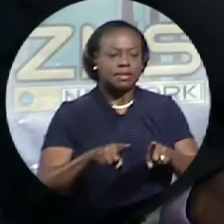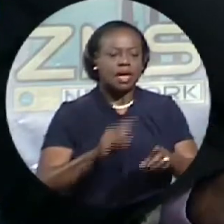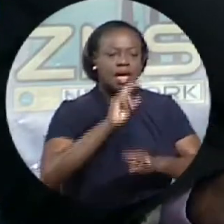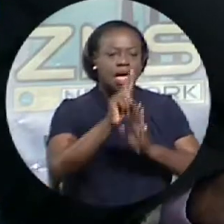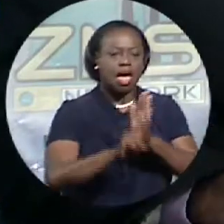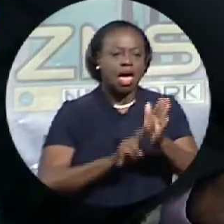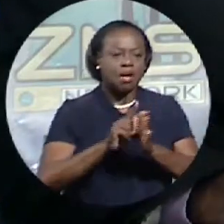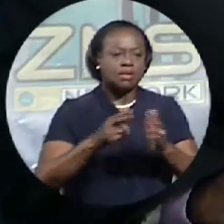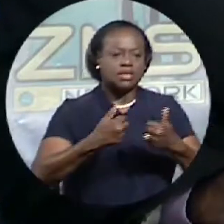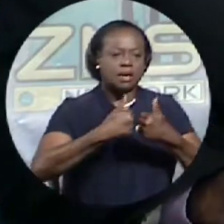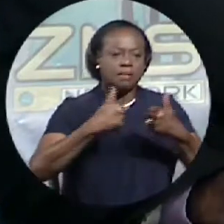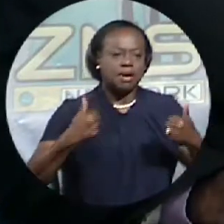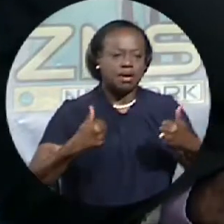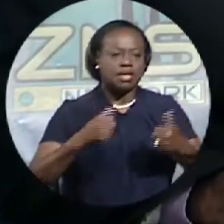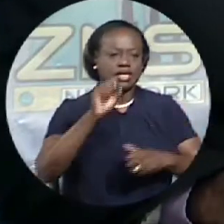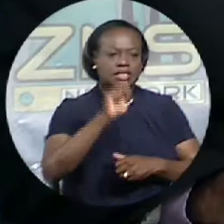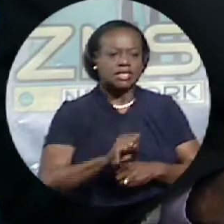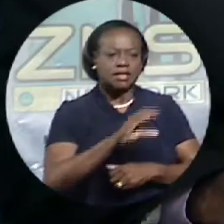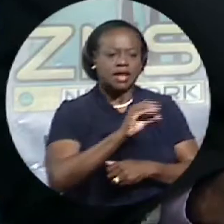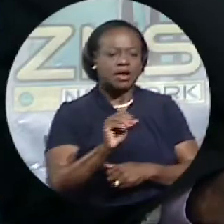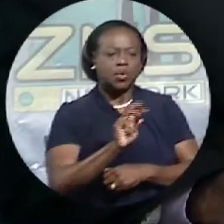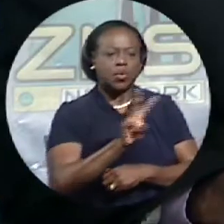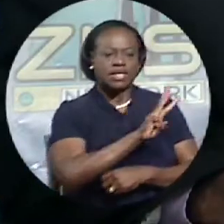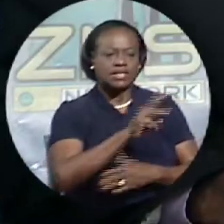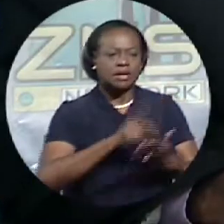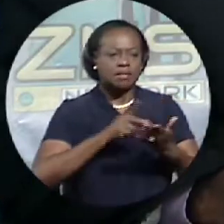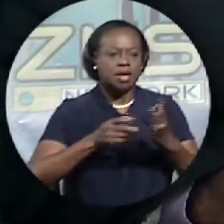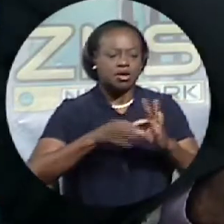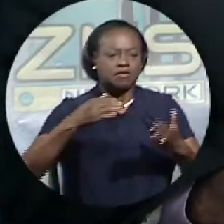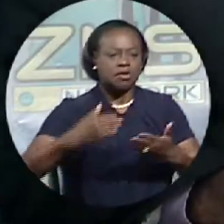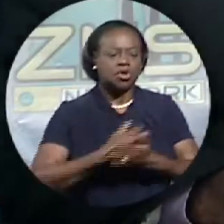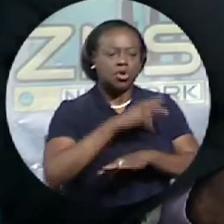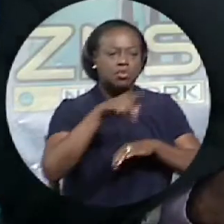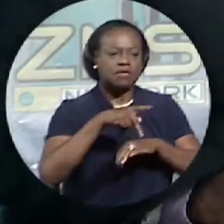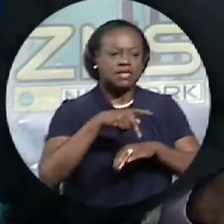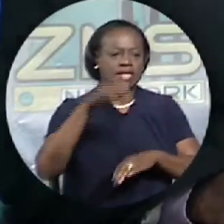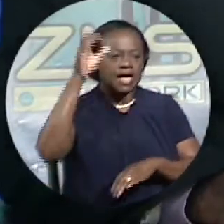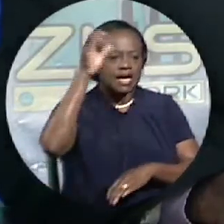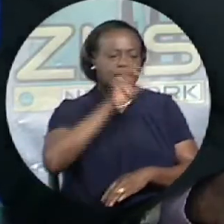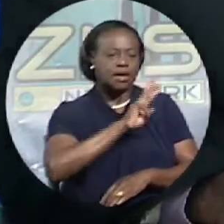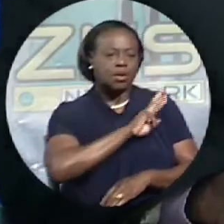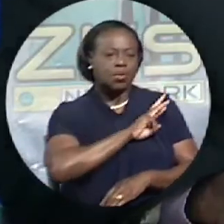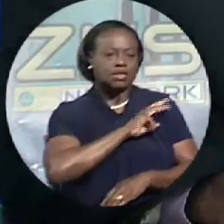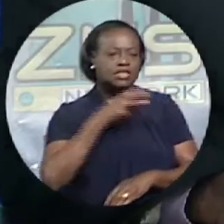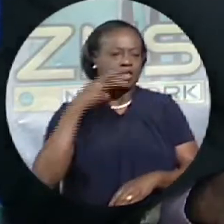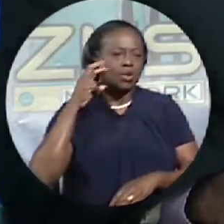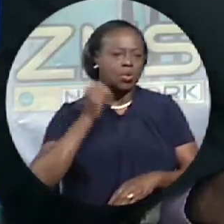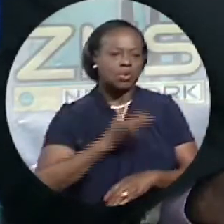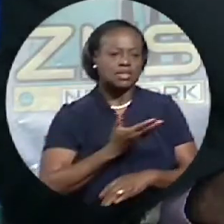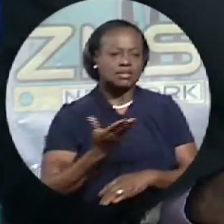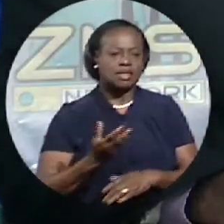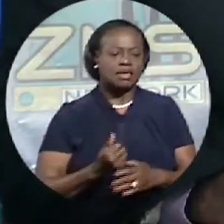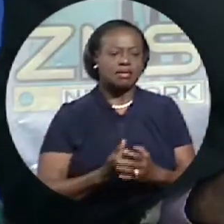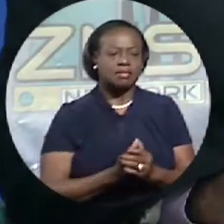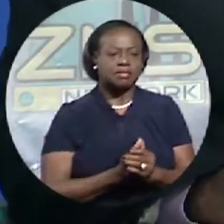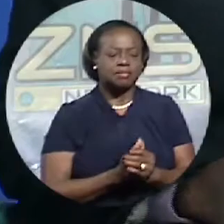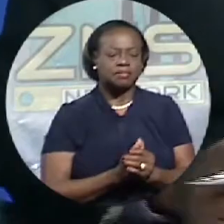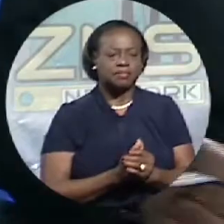in the southern and western portions of New Providence. Clint Watson was on both crime scenes and has details in tonight's top